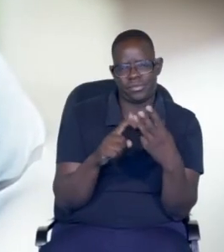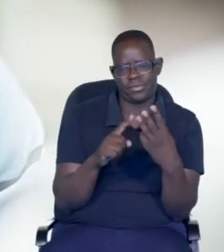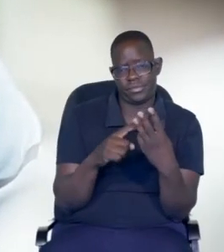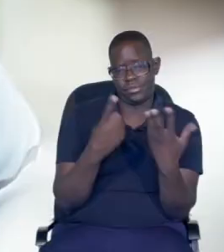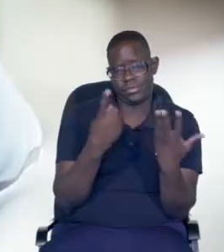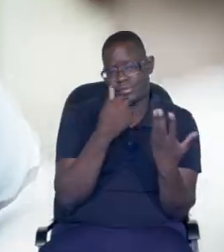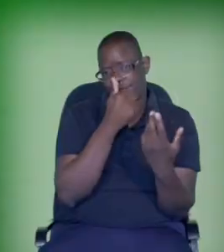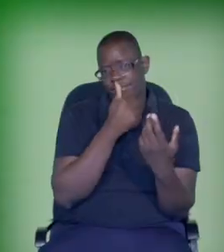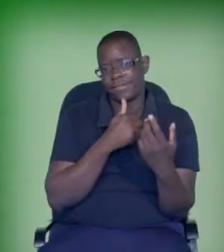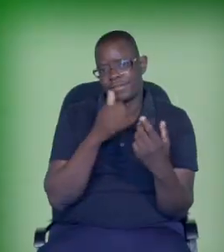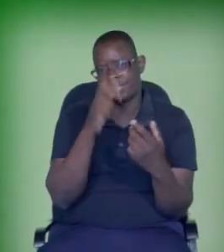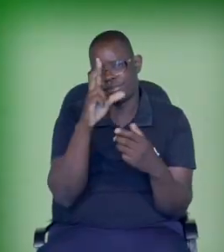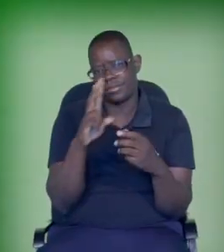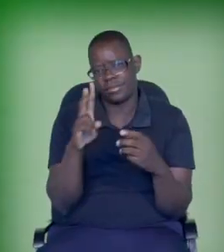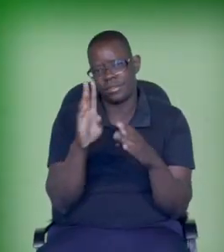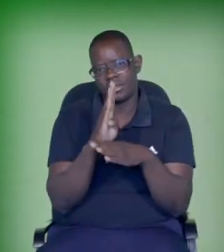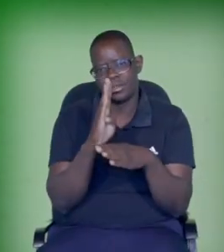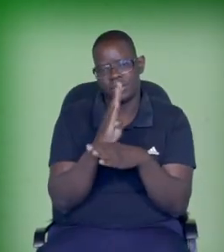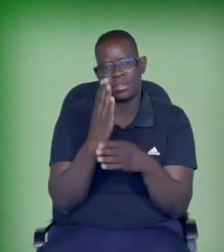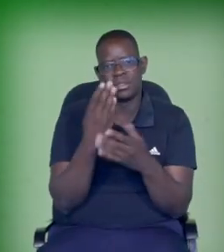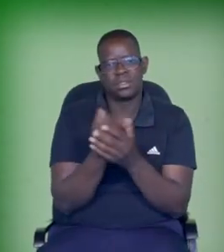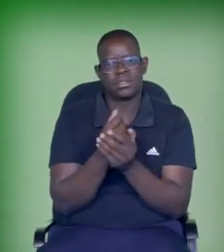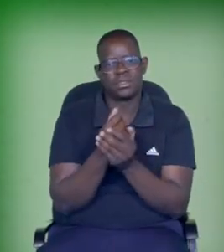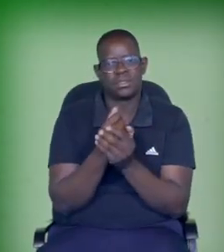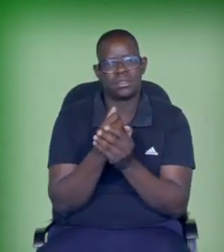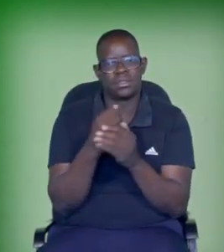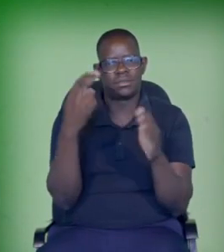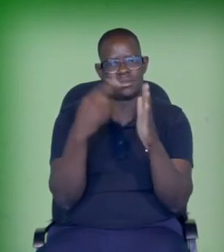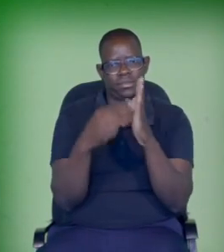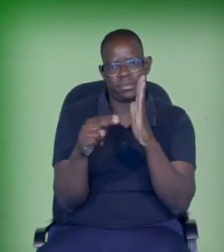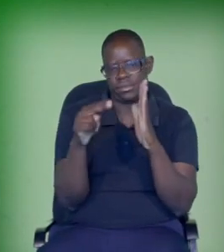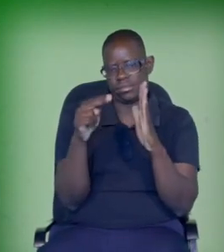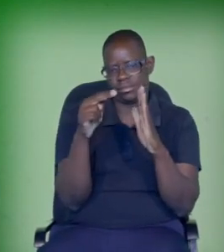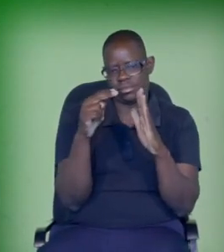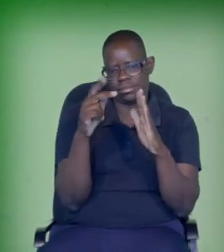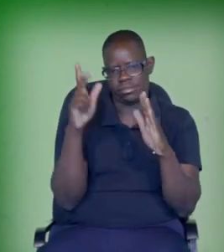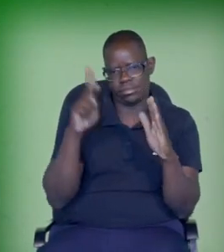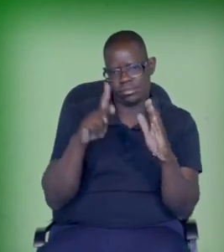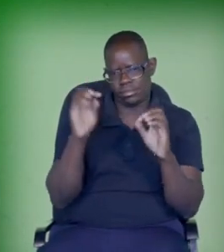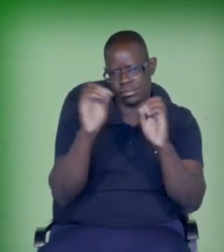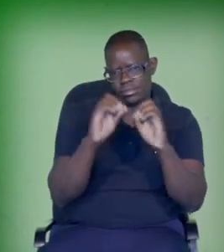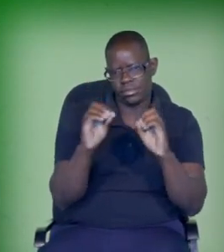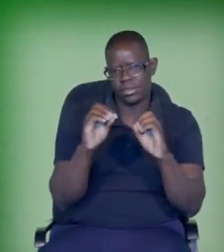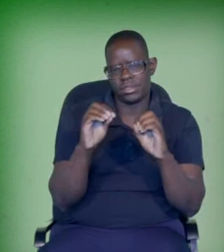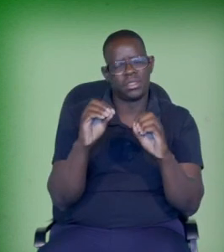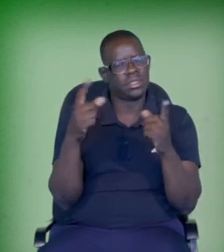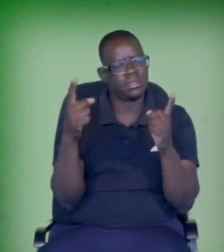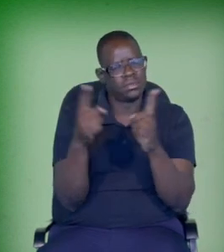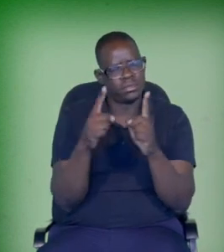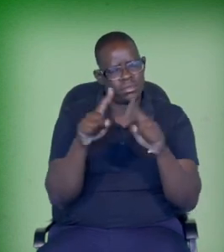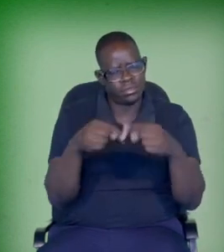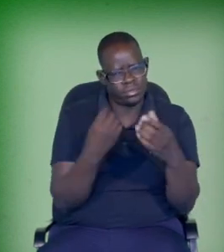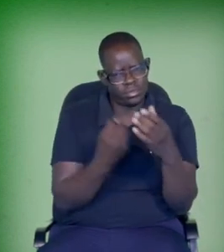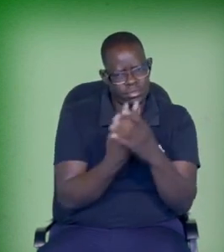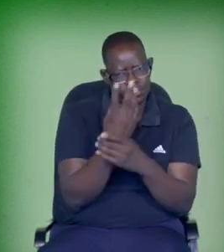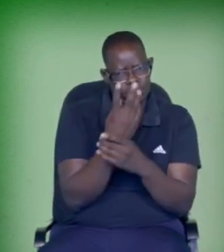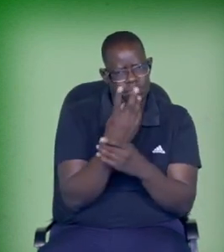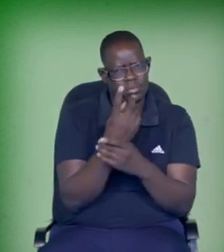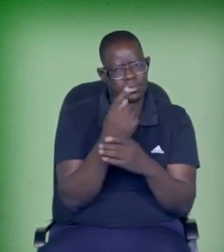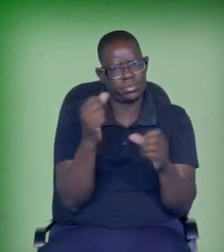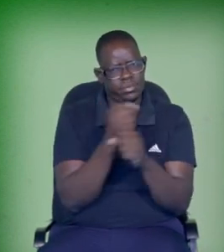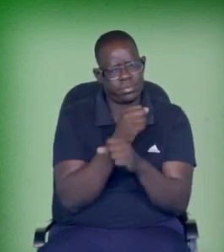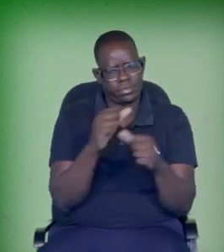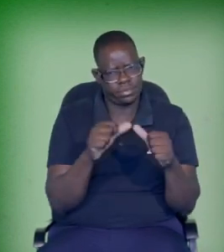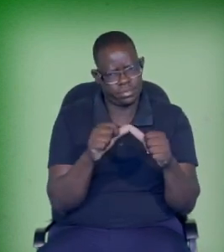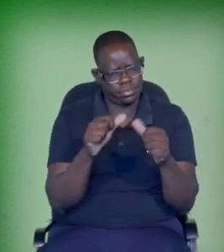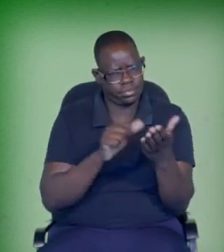sole trader. The business does not have a legal personality. There is unlimited liability. If the business cannot pay